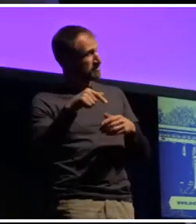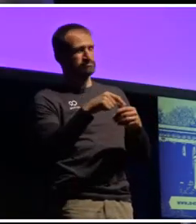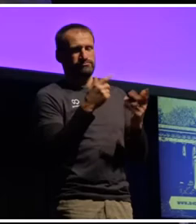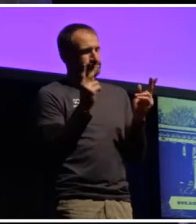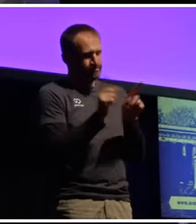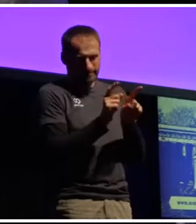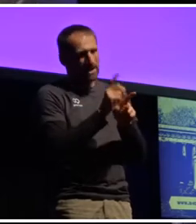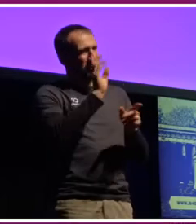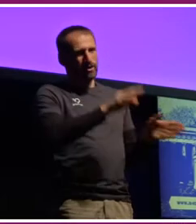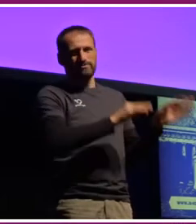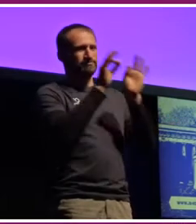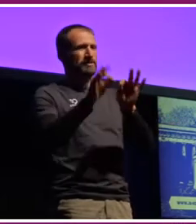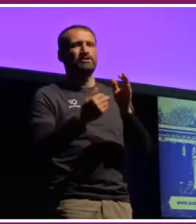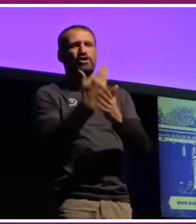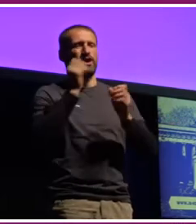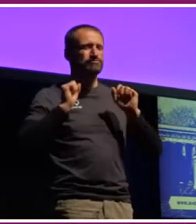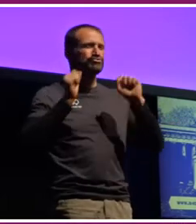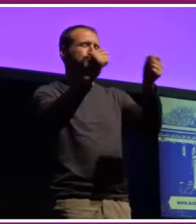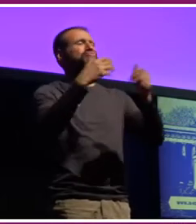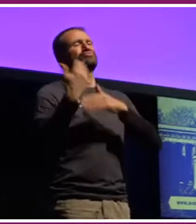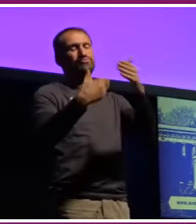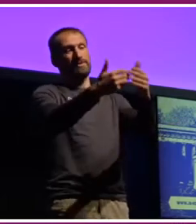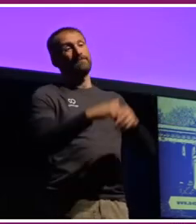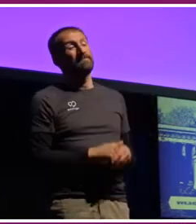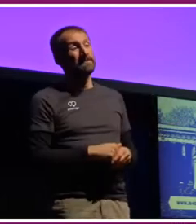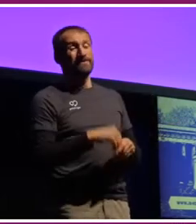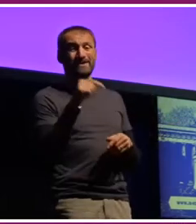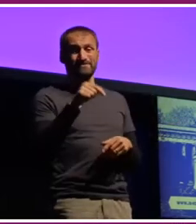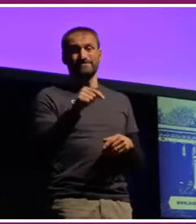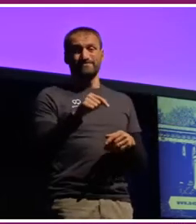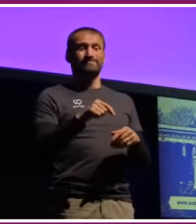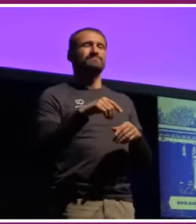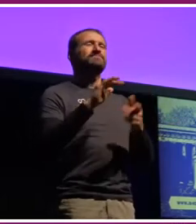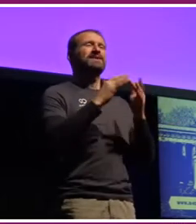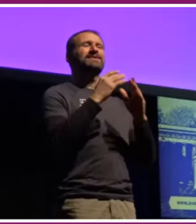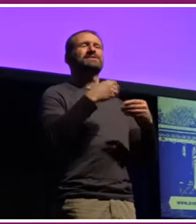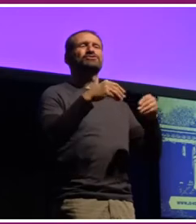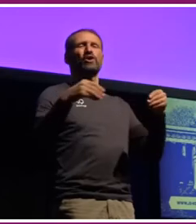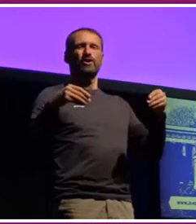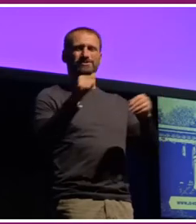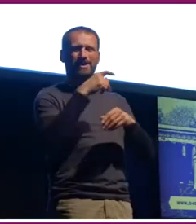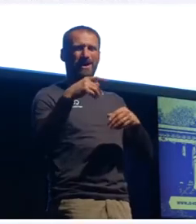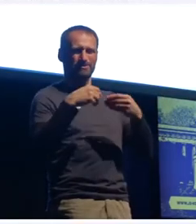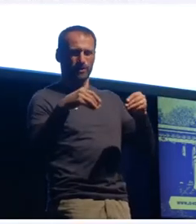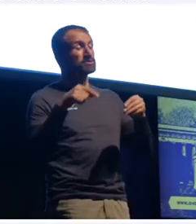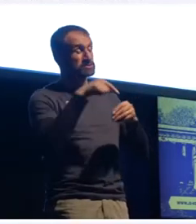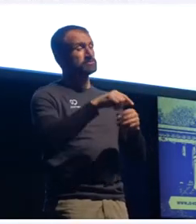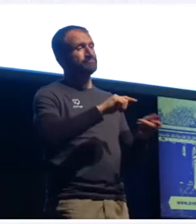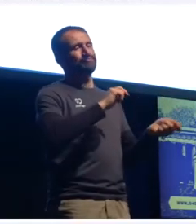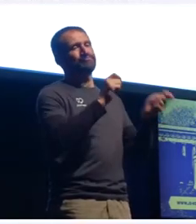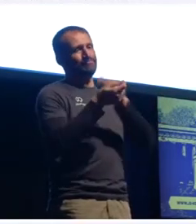With interaction APIs and access to stores, the web is officially taking its place as the platform of choice, especially in Win 10 and desktop.